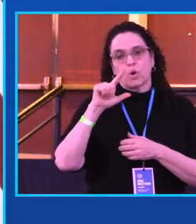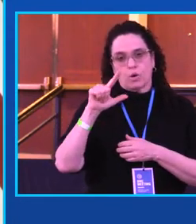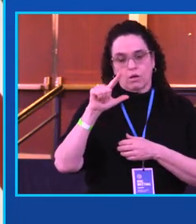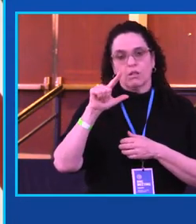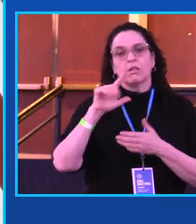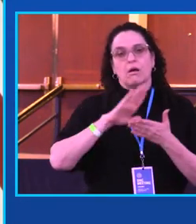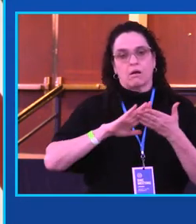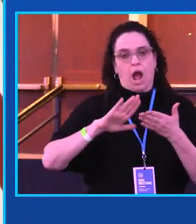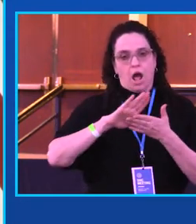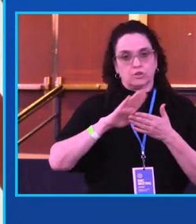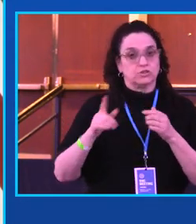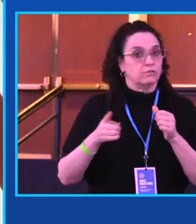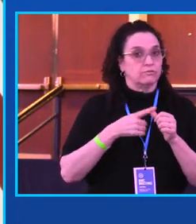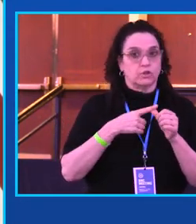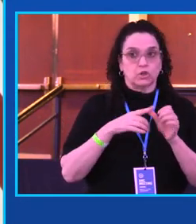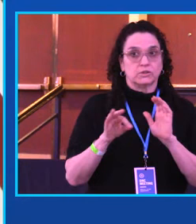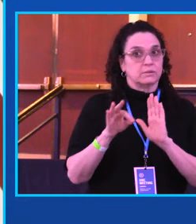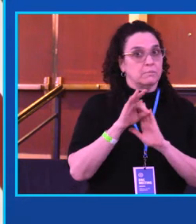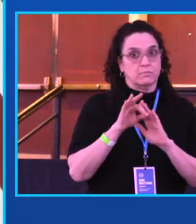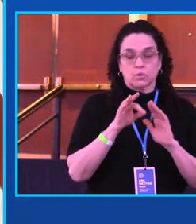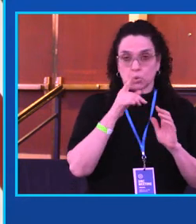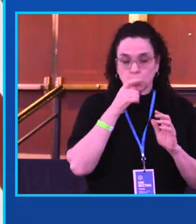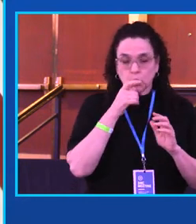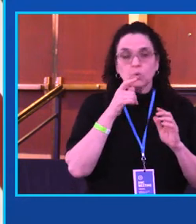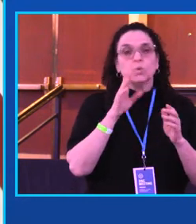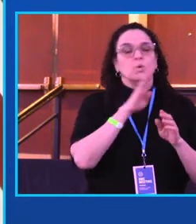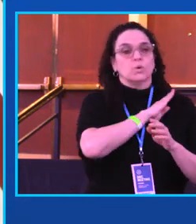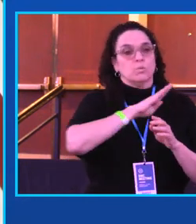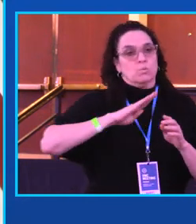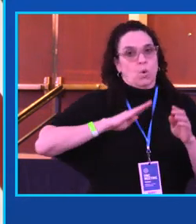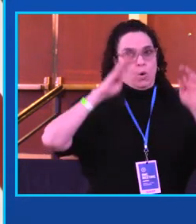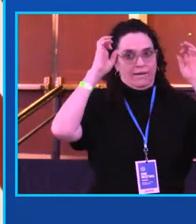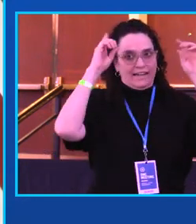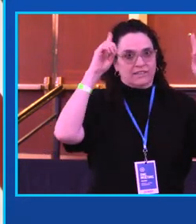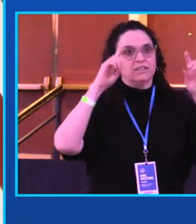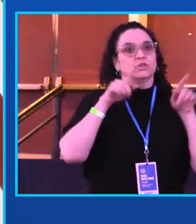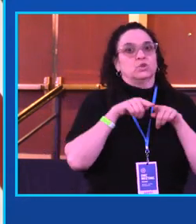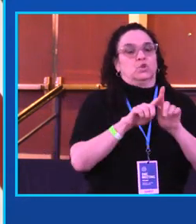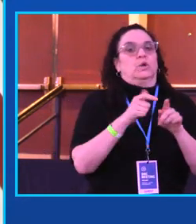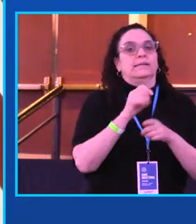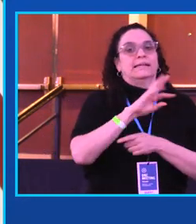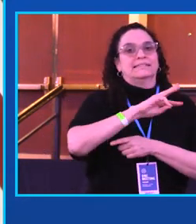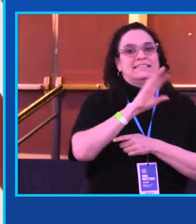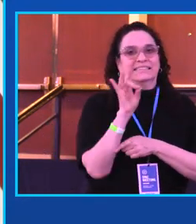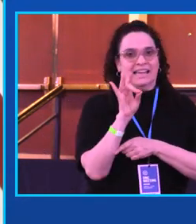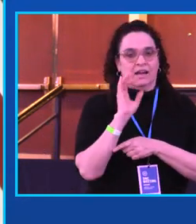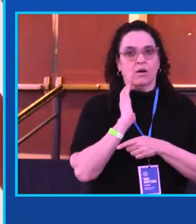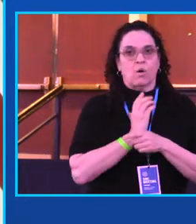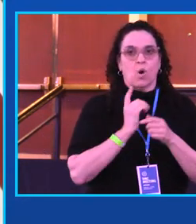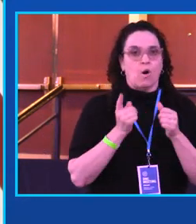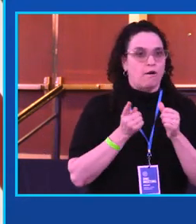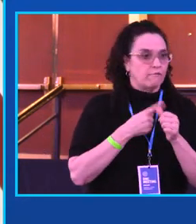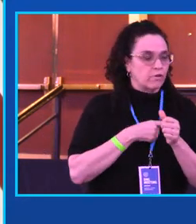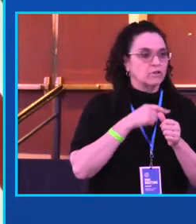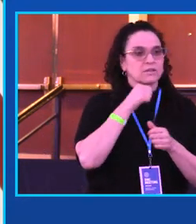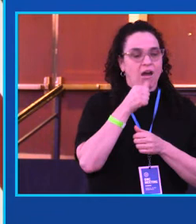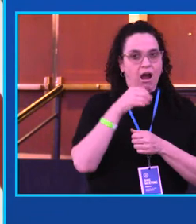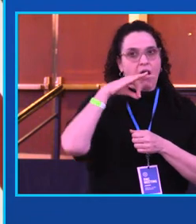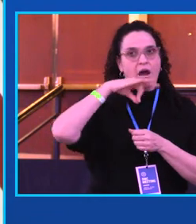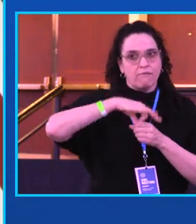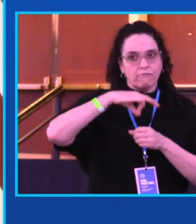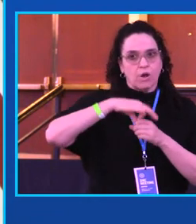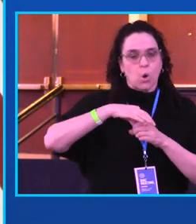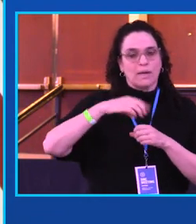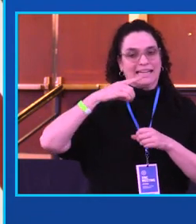elected body was the Board of Education in 1968. Our first non-voting delegate